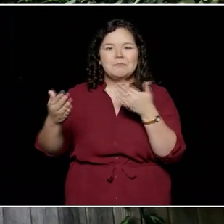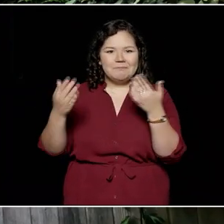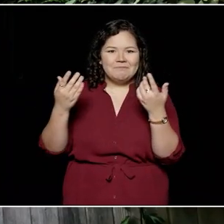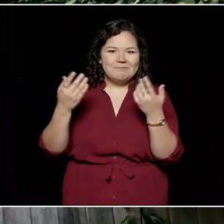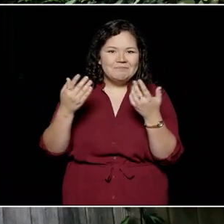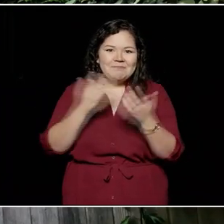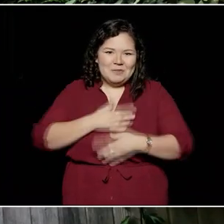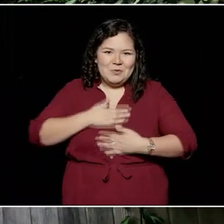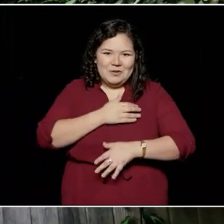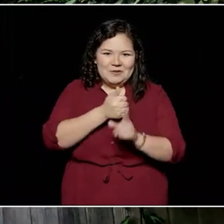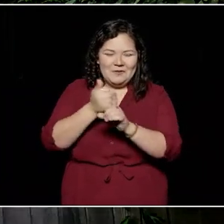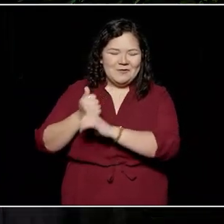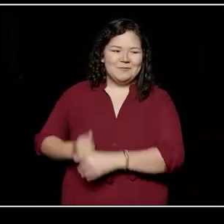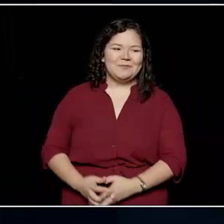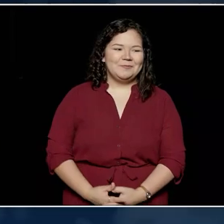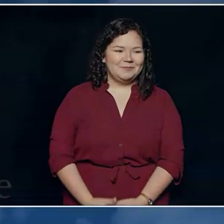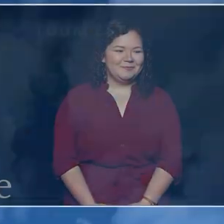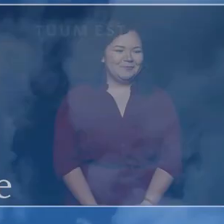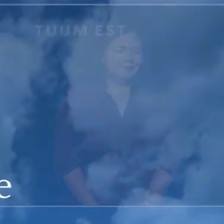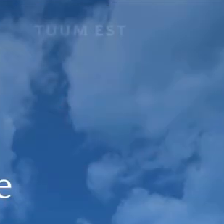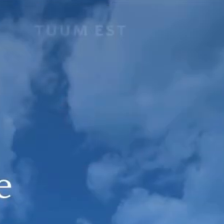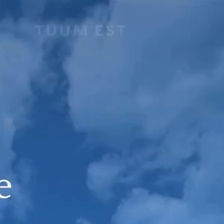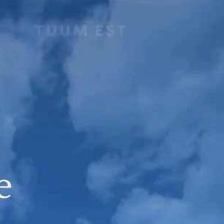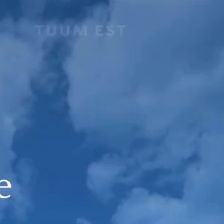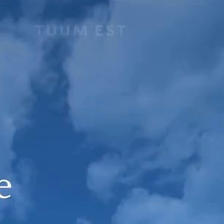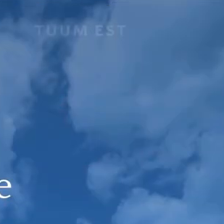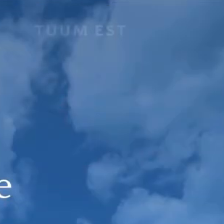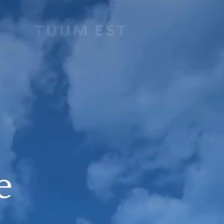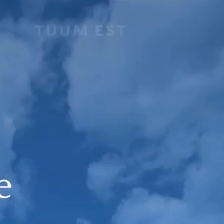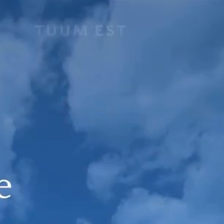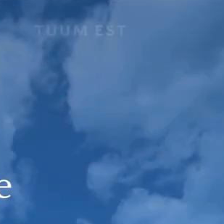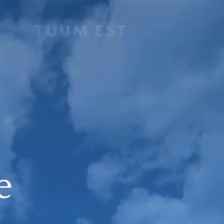the ceremony that's about to unfold.